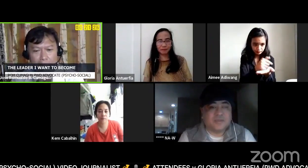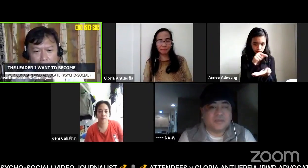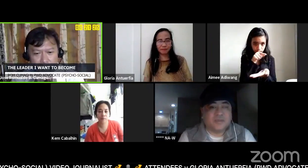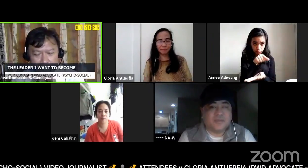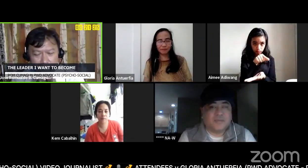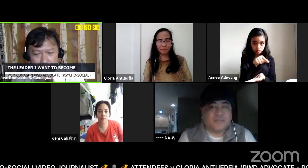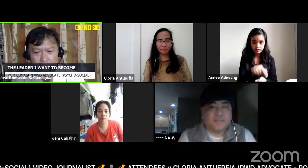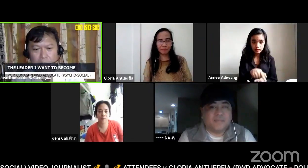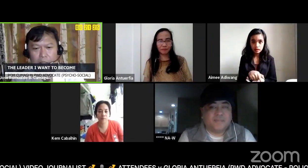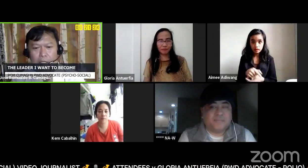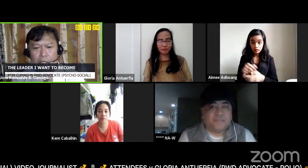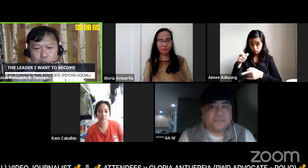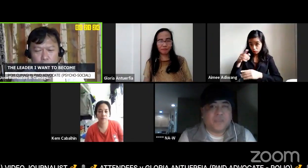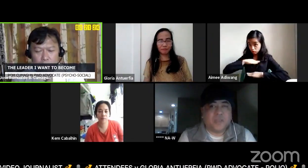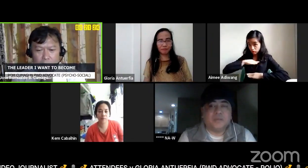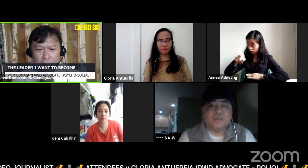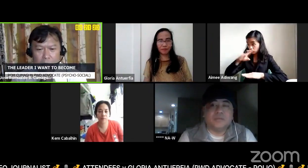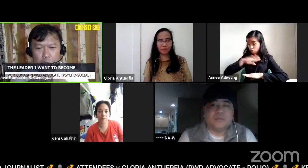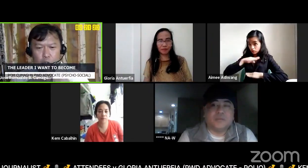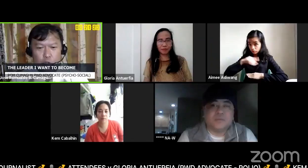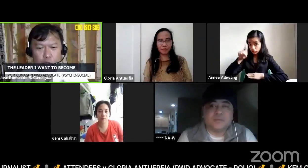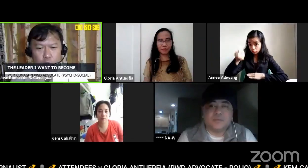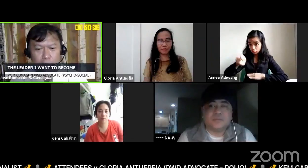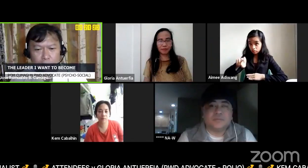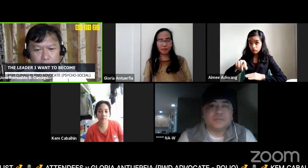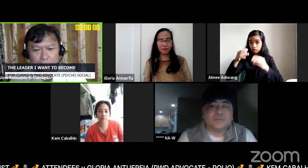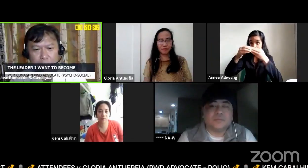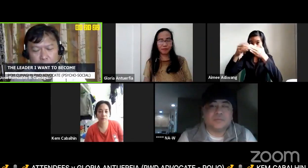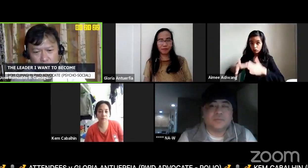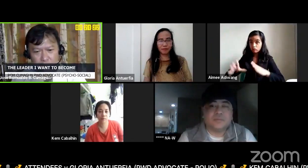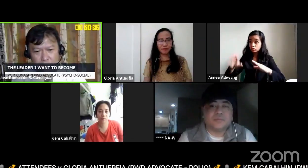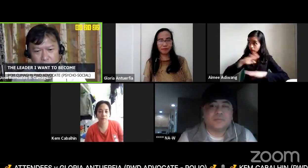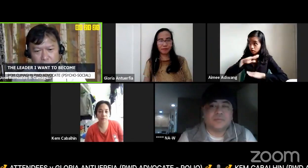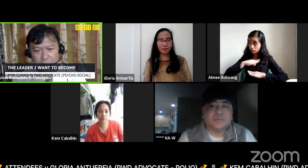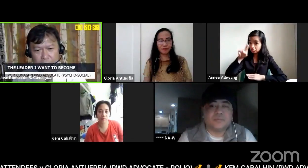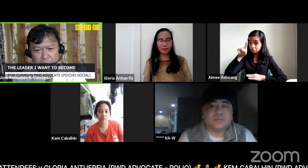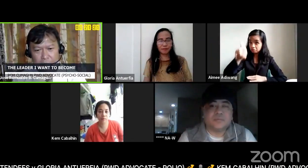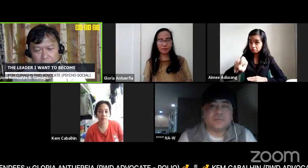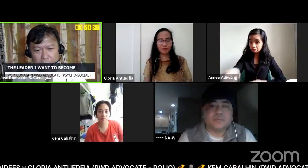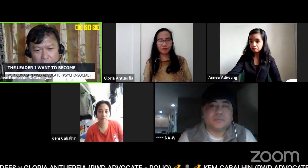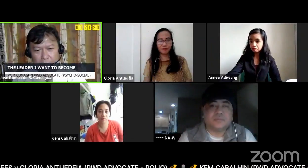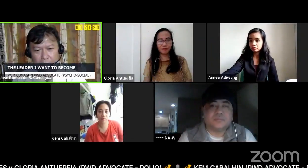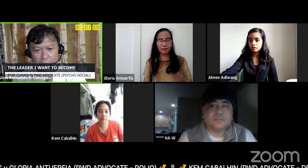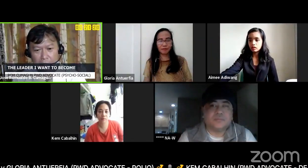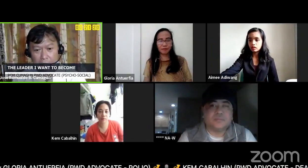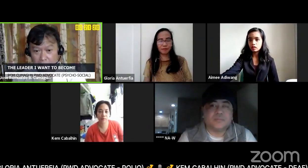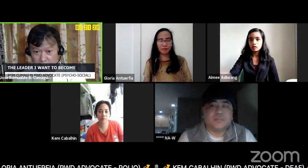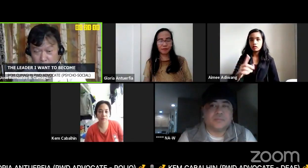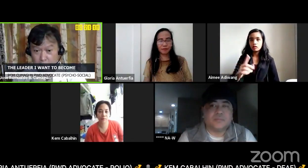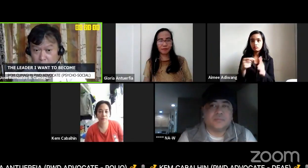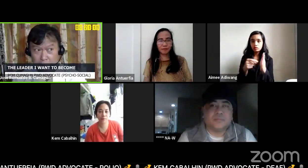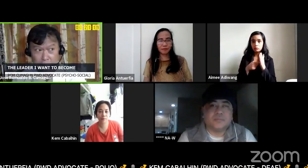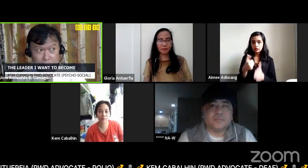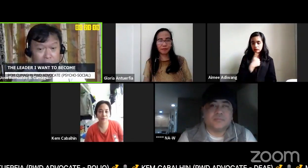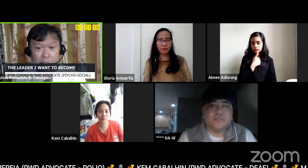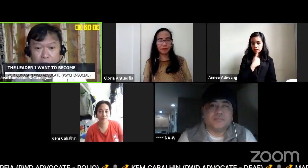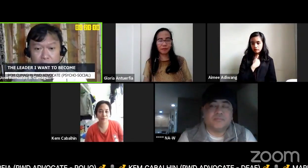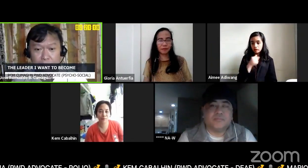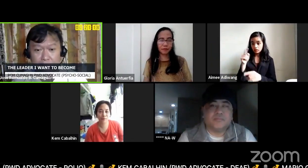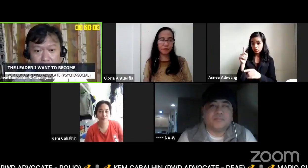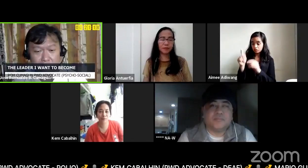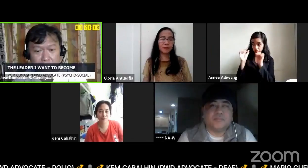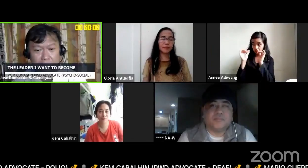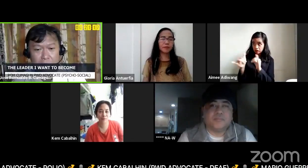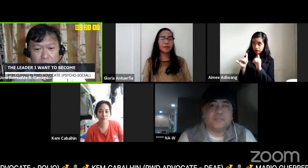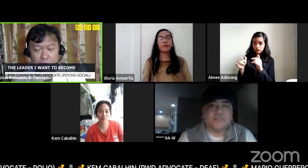it? Ikaw as a leader, yung yung demand mo to yourself, to your